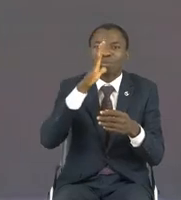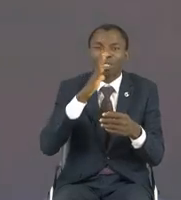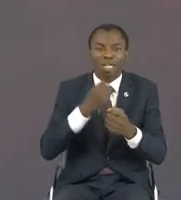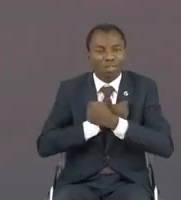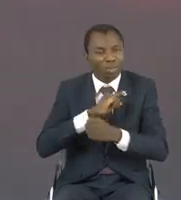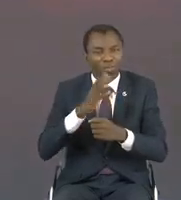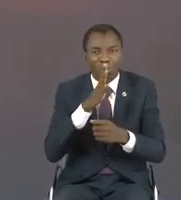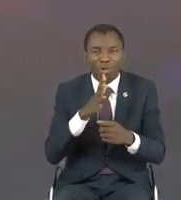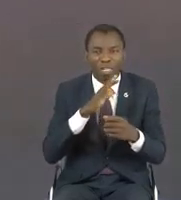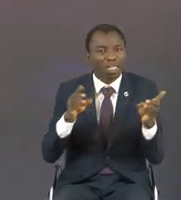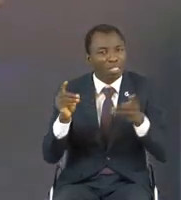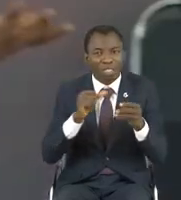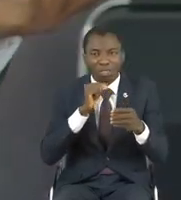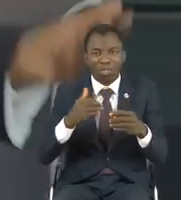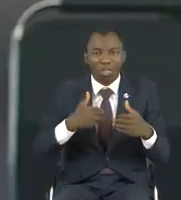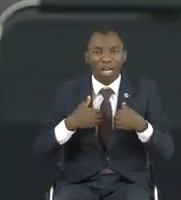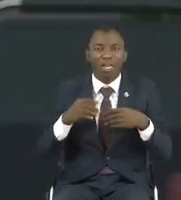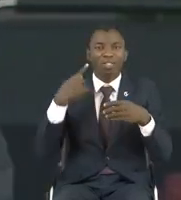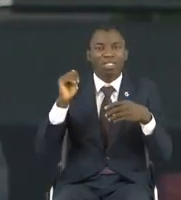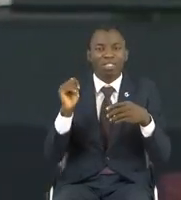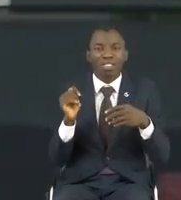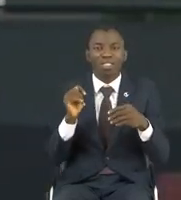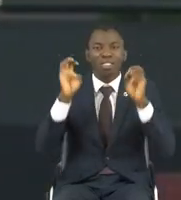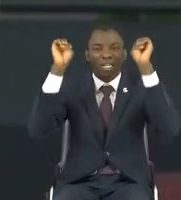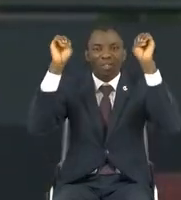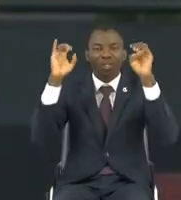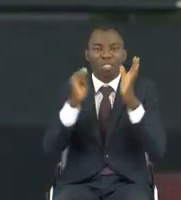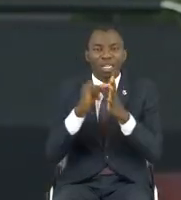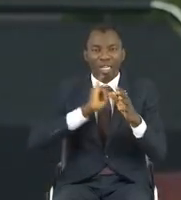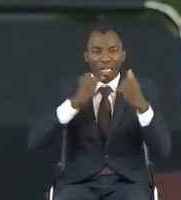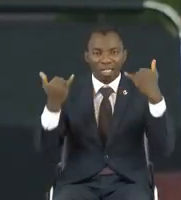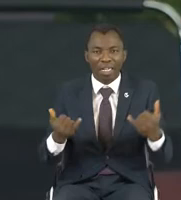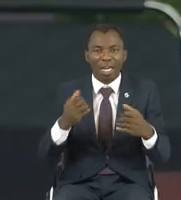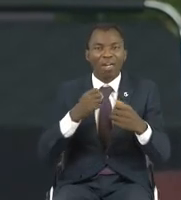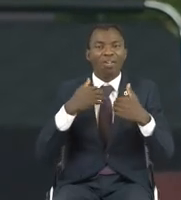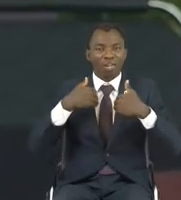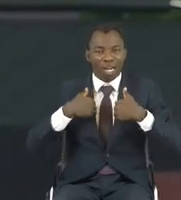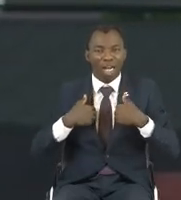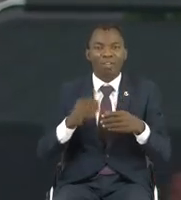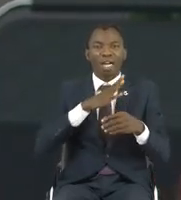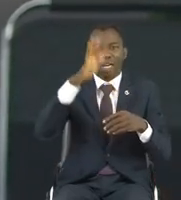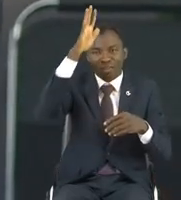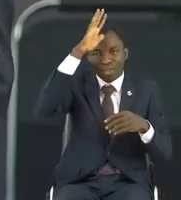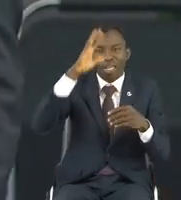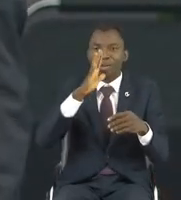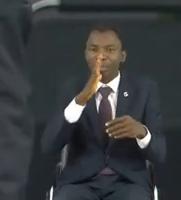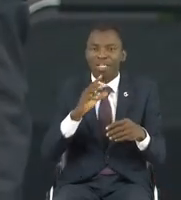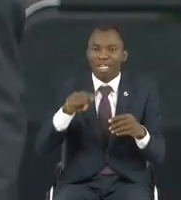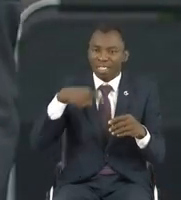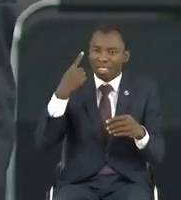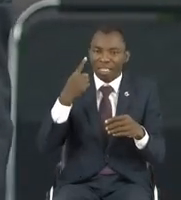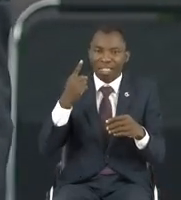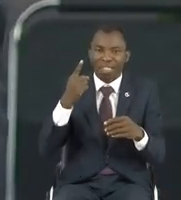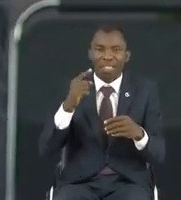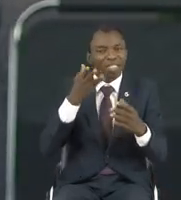did not have the education I now have. And daddy and mommy said, there's a limit to what you